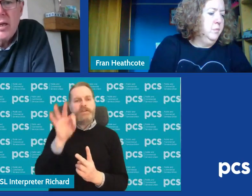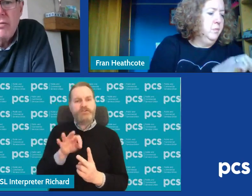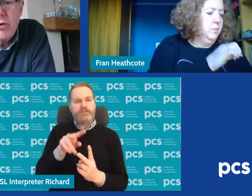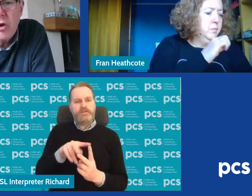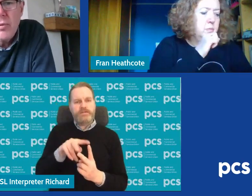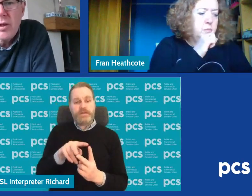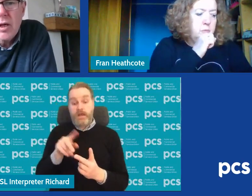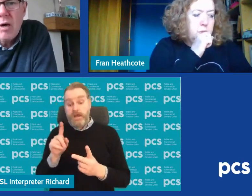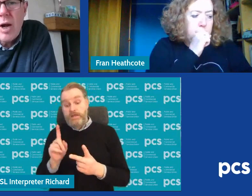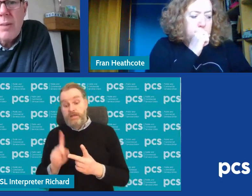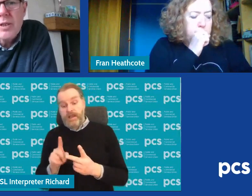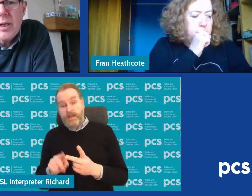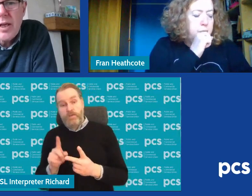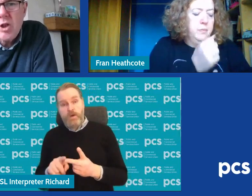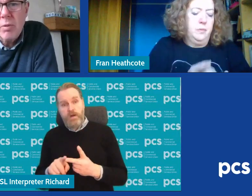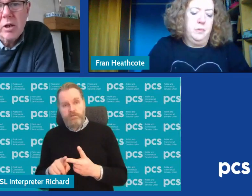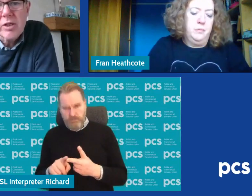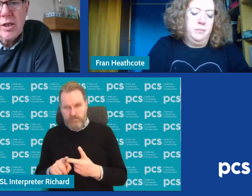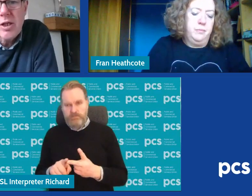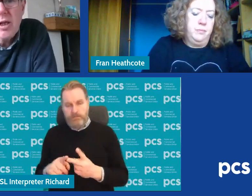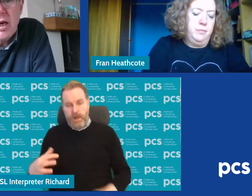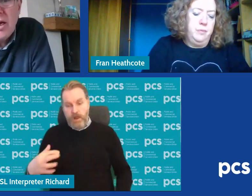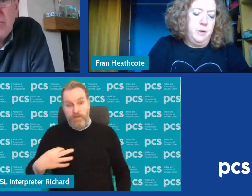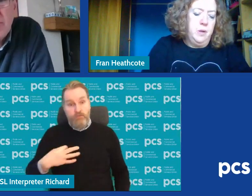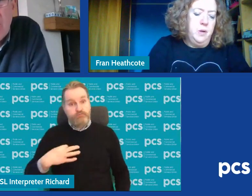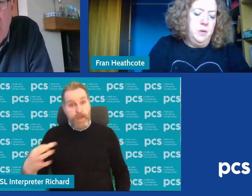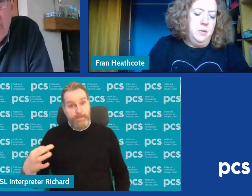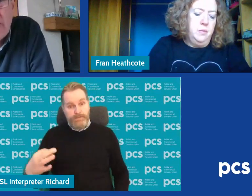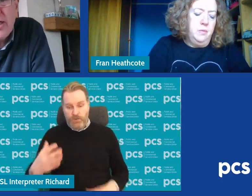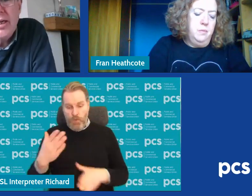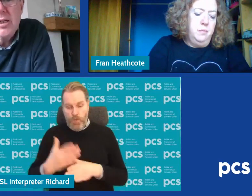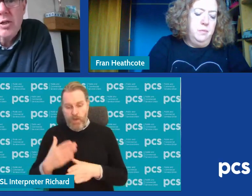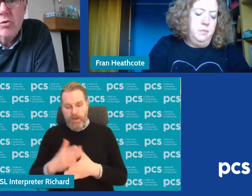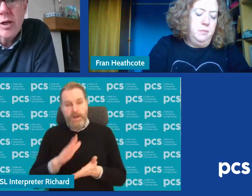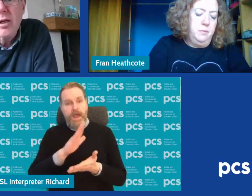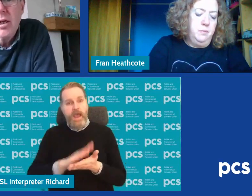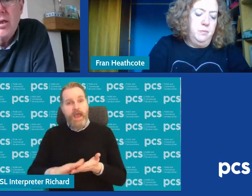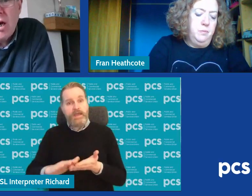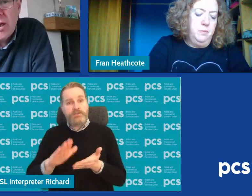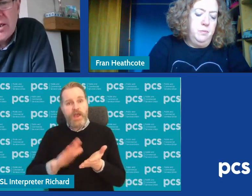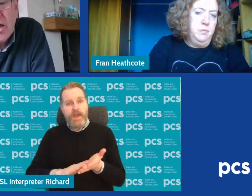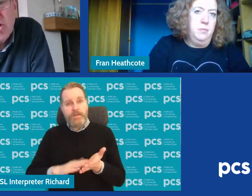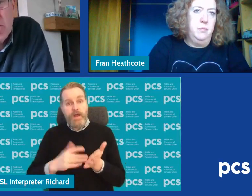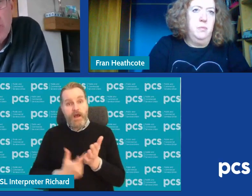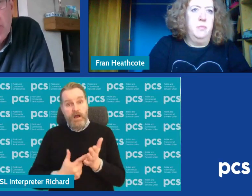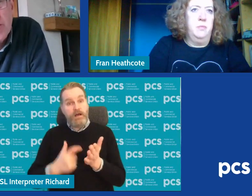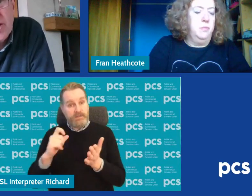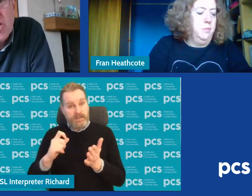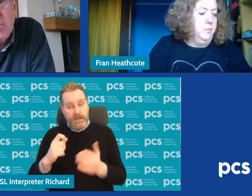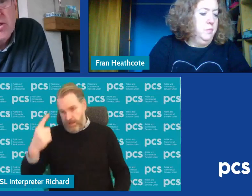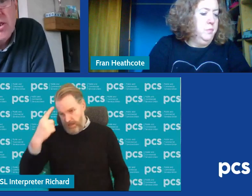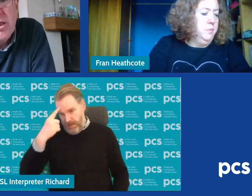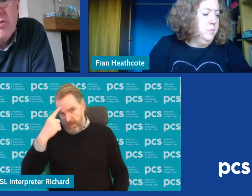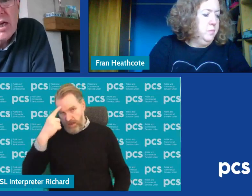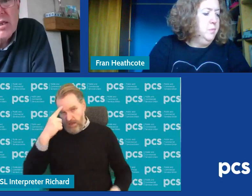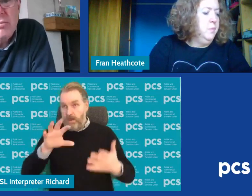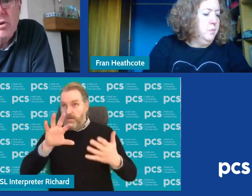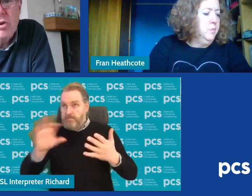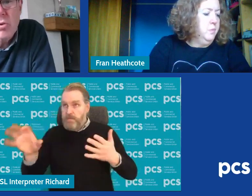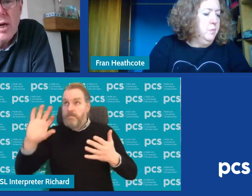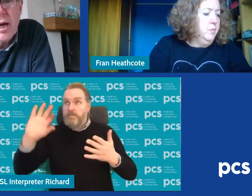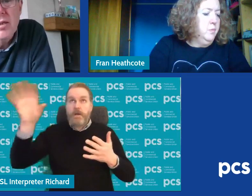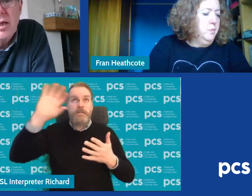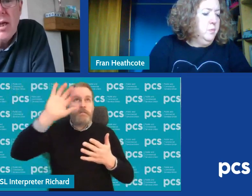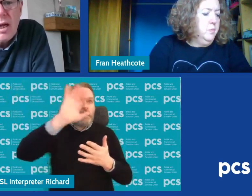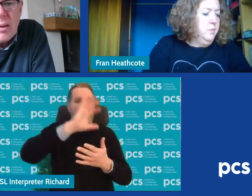I can confirm that our reps in HMRC are currently considering targeted action options in HMRC. We've asked them